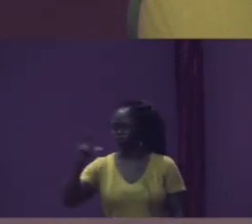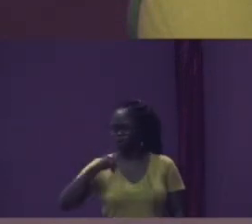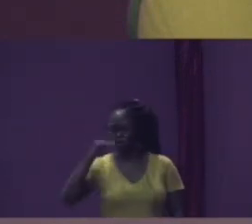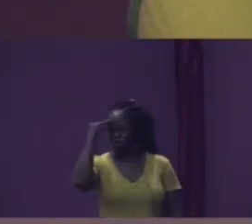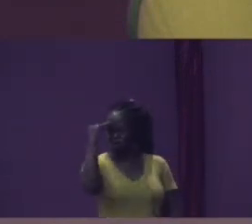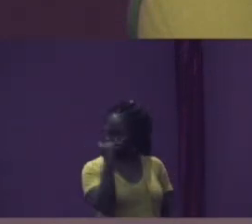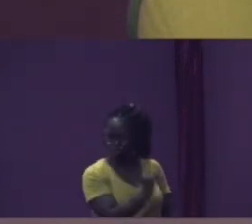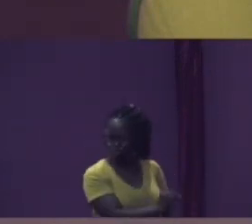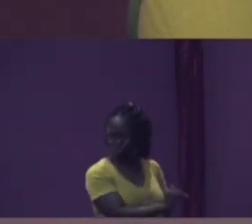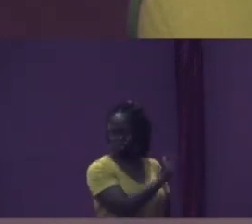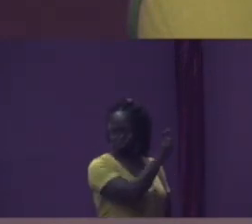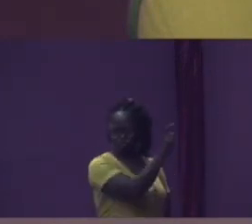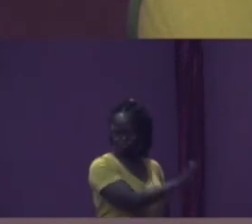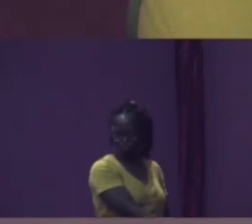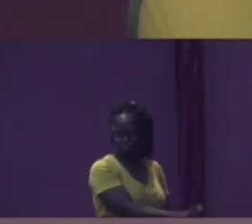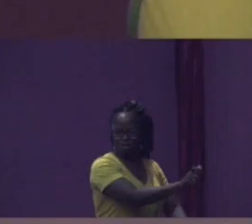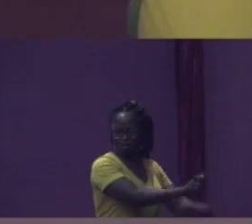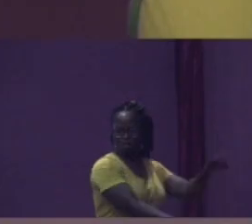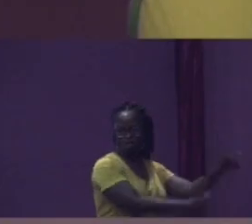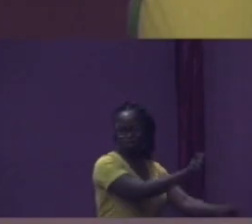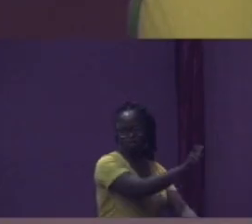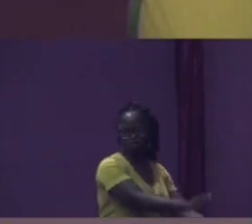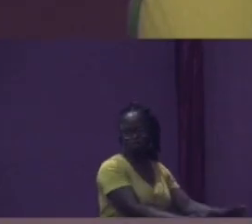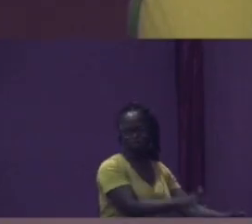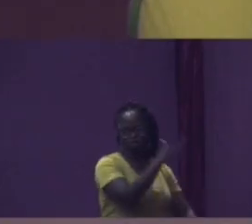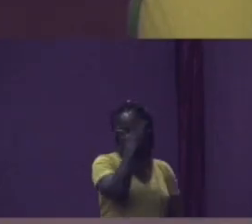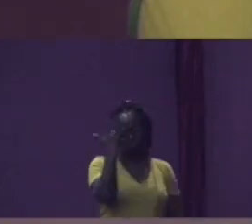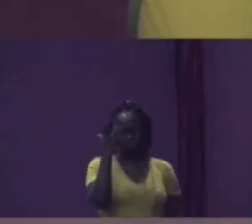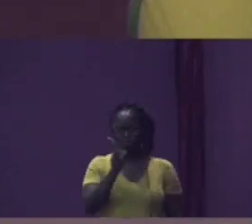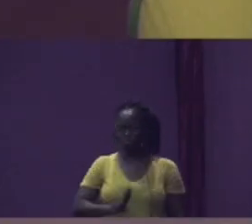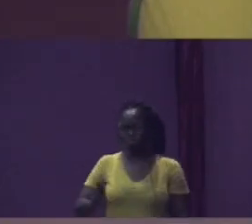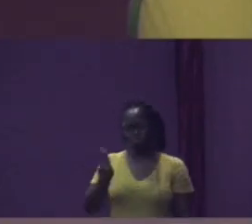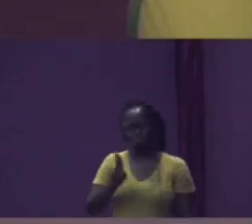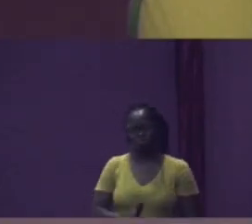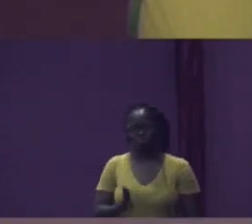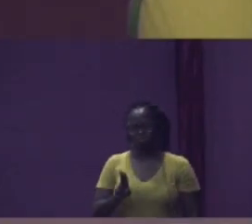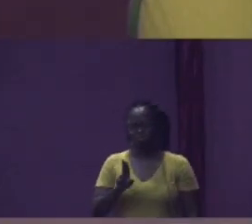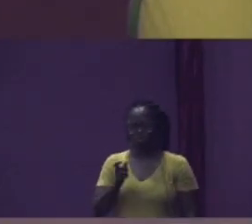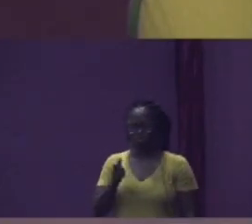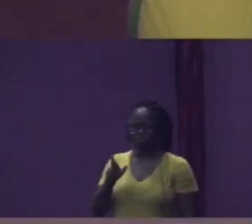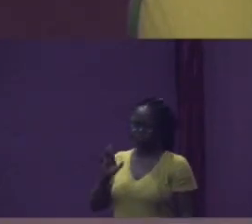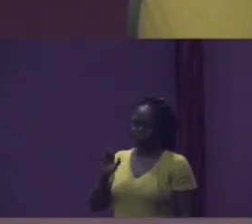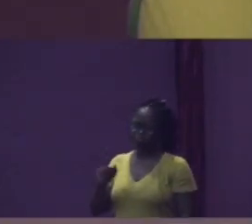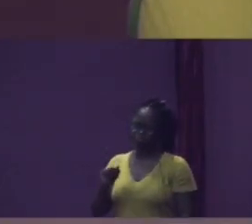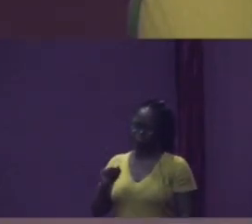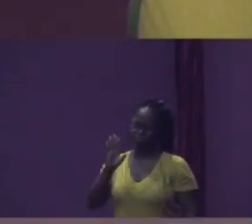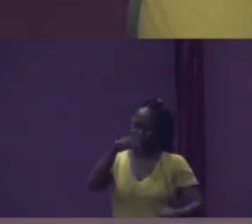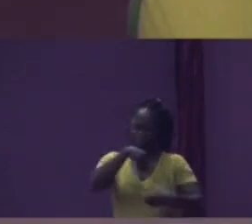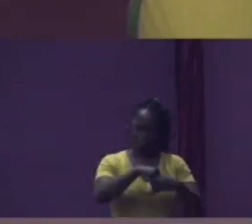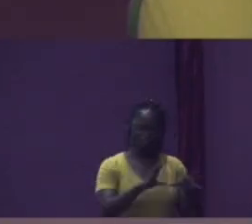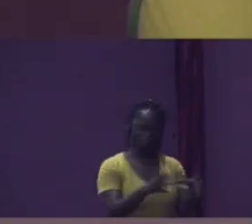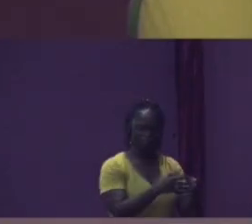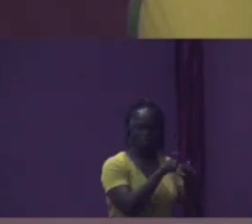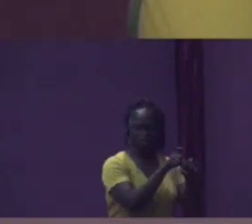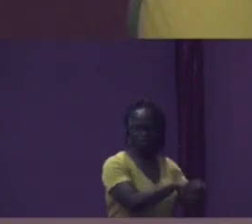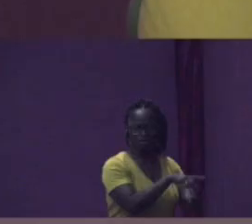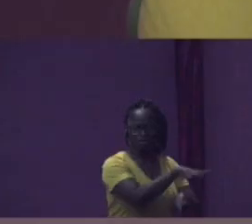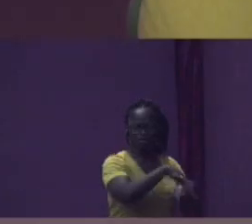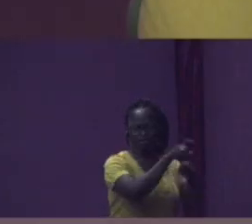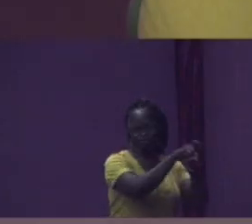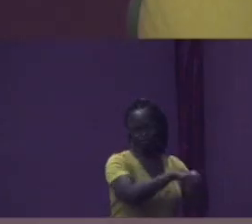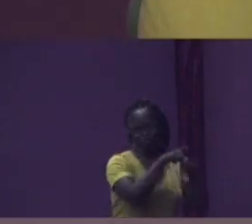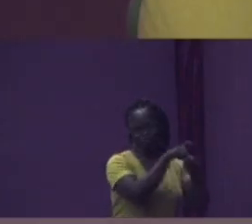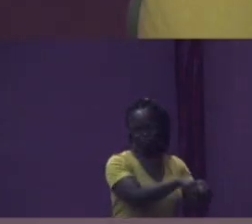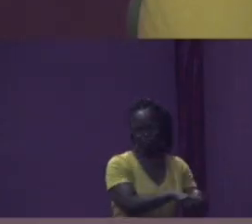those services in the community. If that's a bit of the answer, yeah. And in